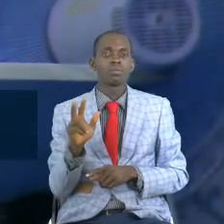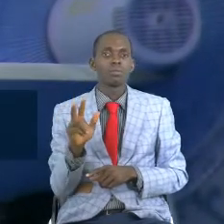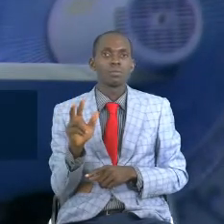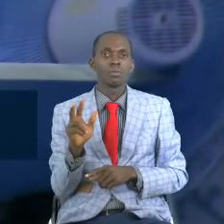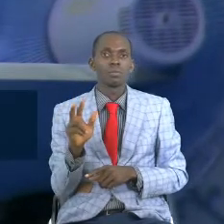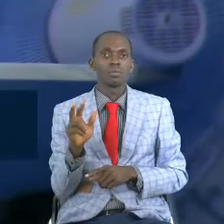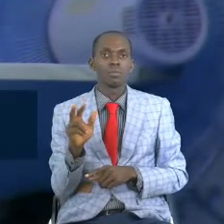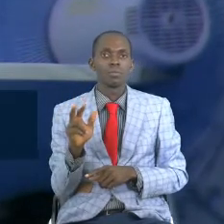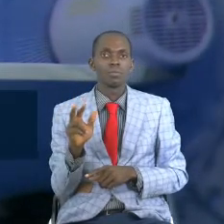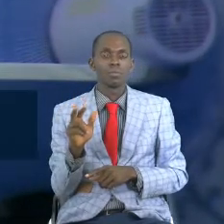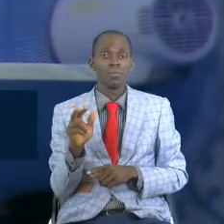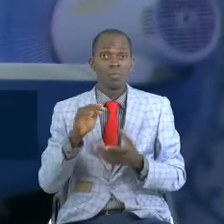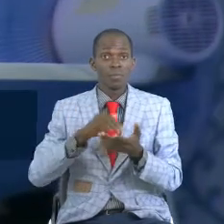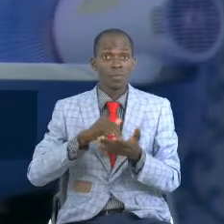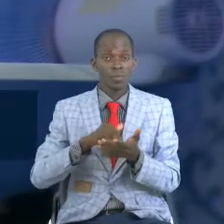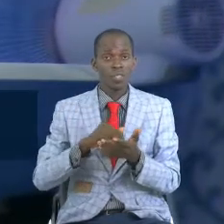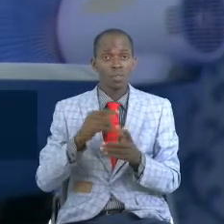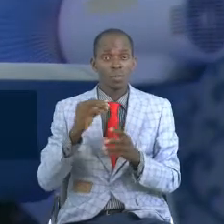+234 915 444 9263. Take the number again.